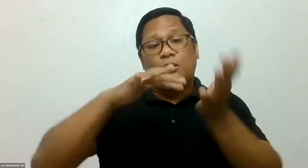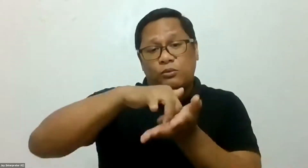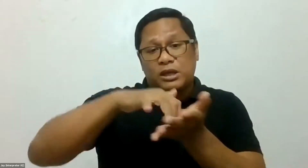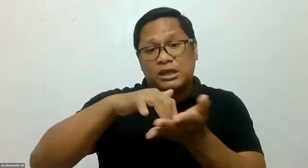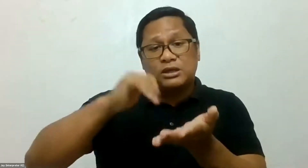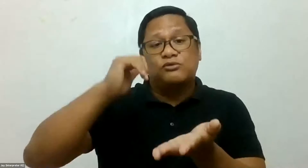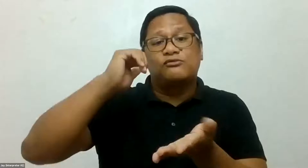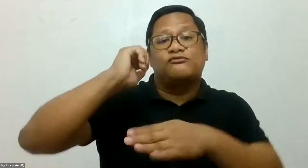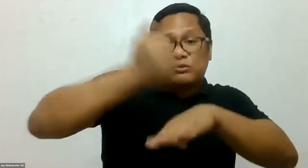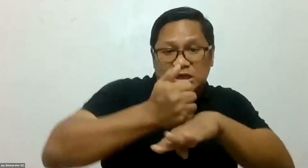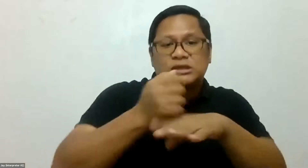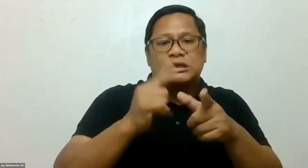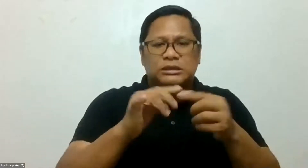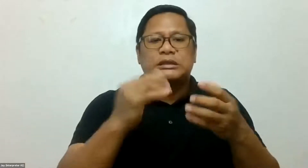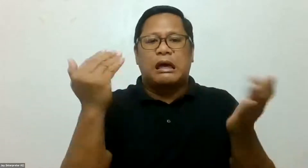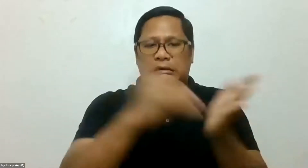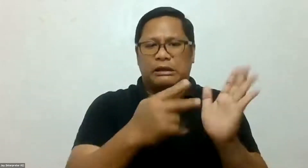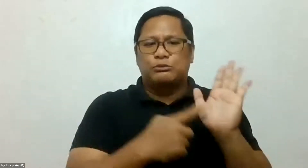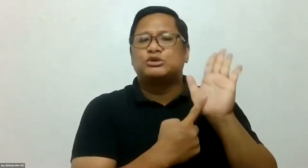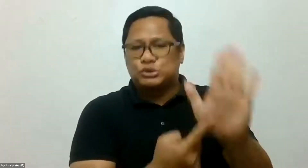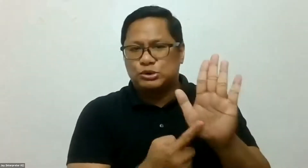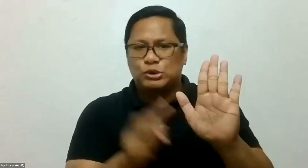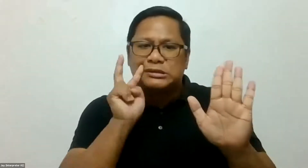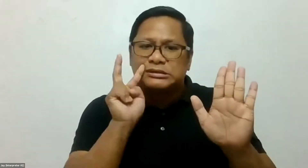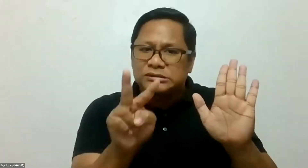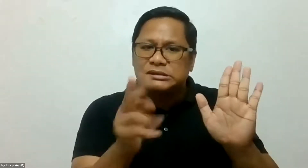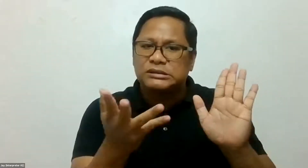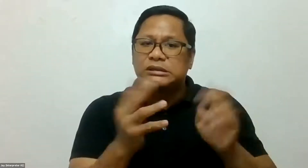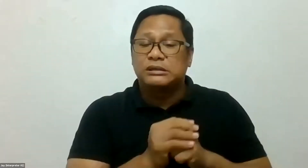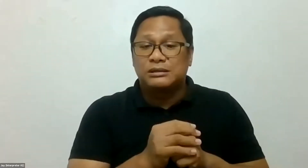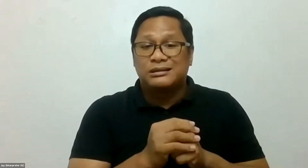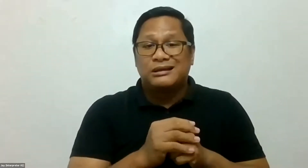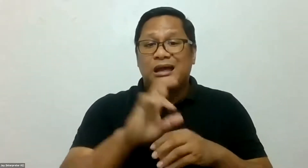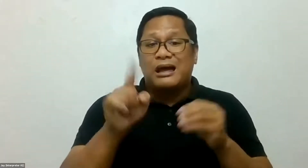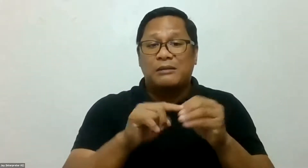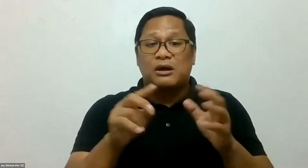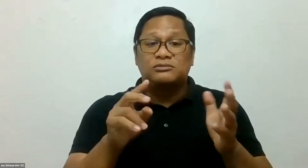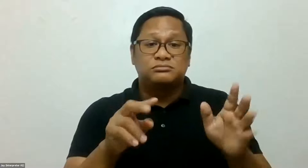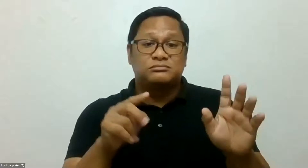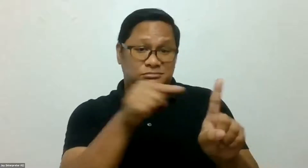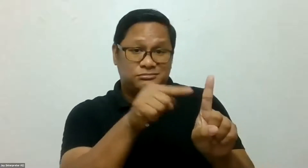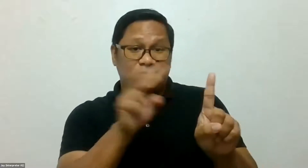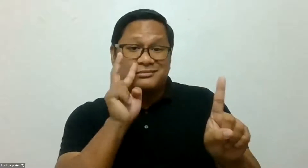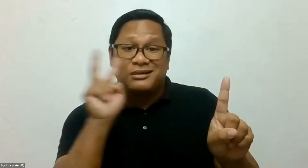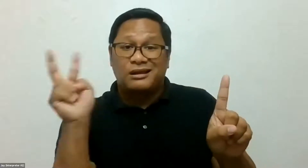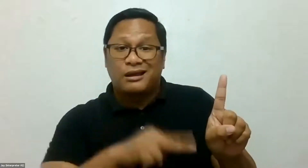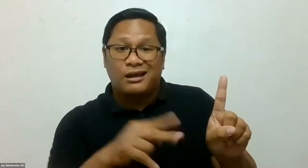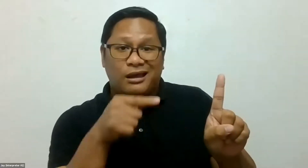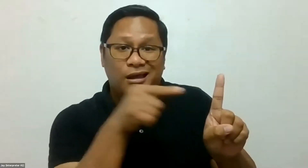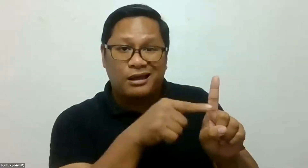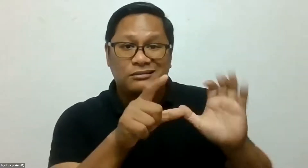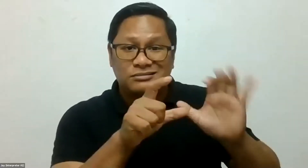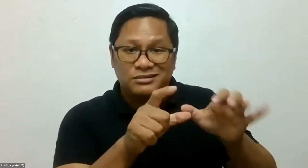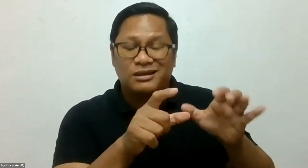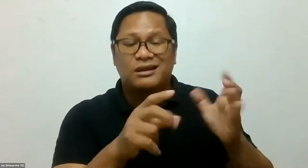lalabas ulit yung mga bitak na yon. And one of these things is the invisibility of disability and its